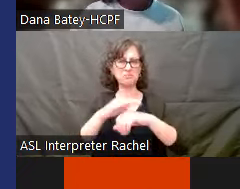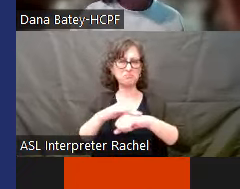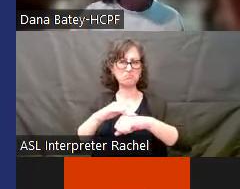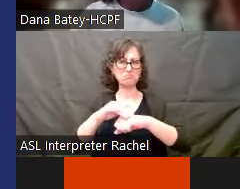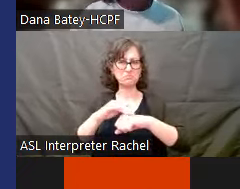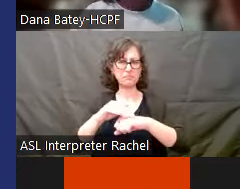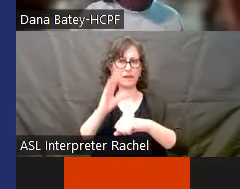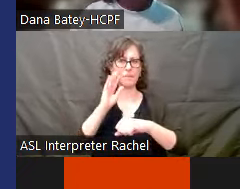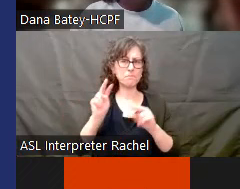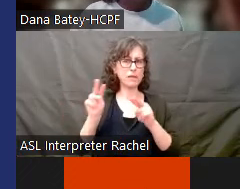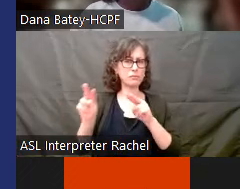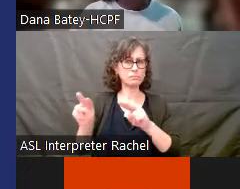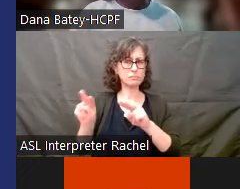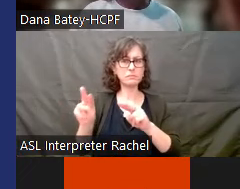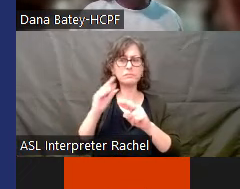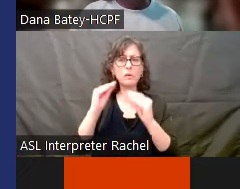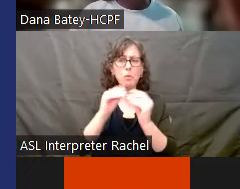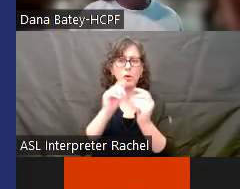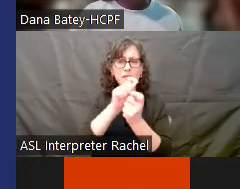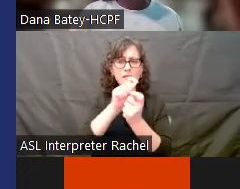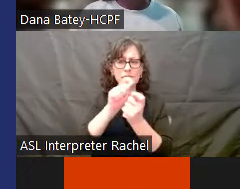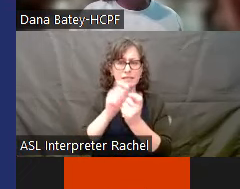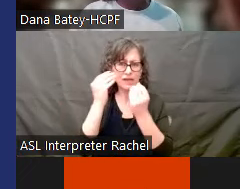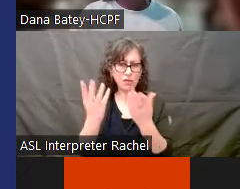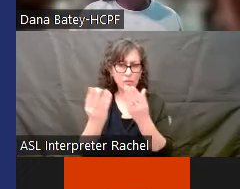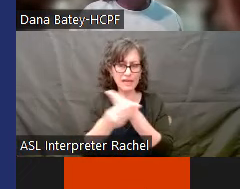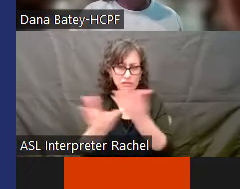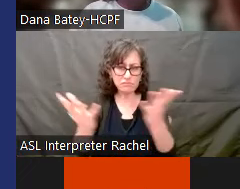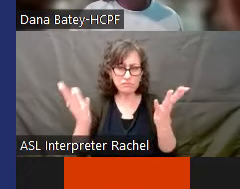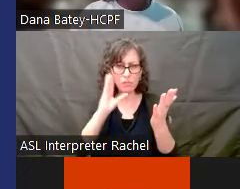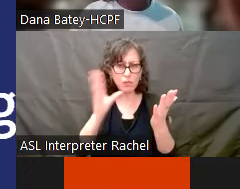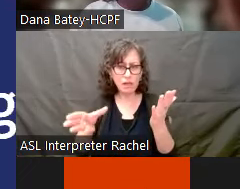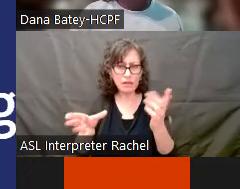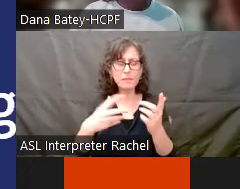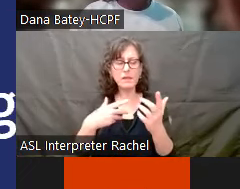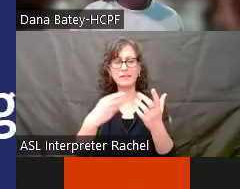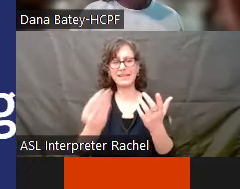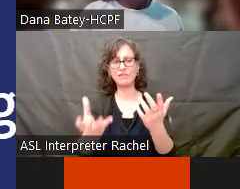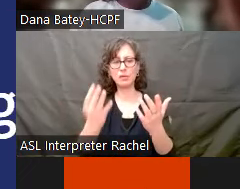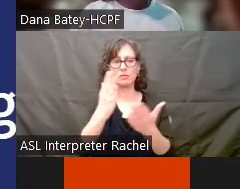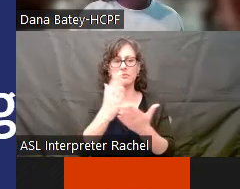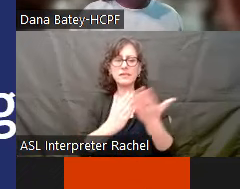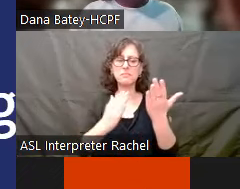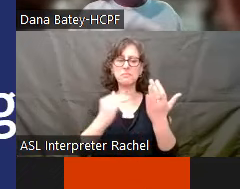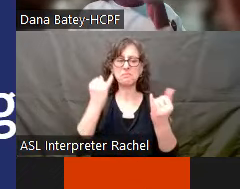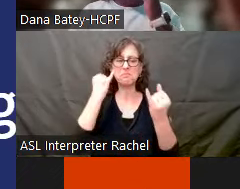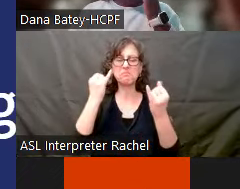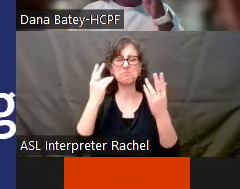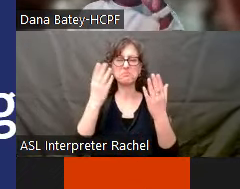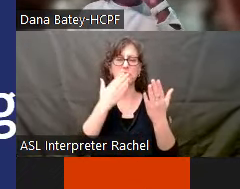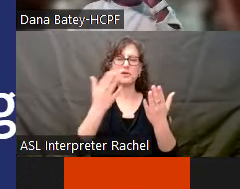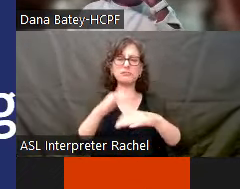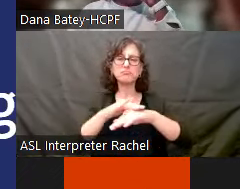for more specifics and more dates and more details, but just want to give you a kind of a high level idea of where we